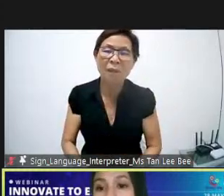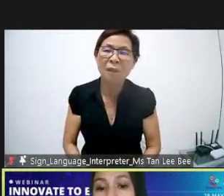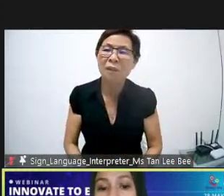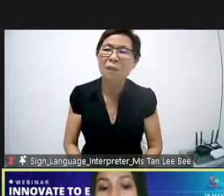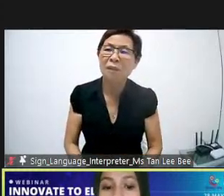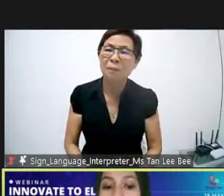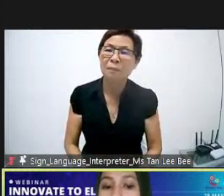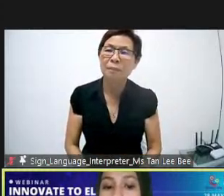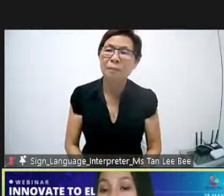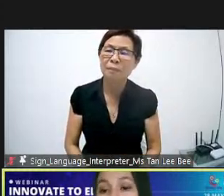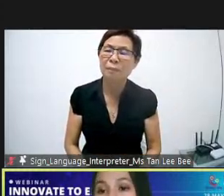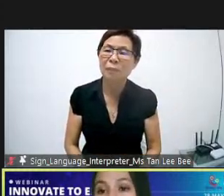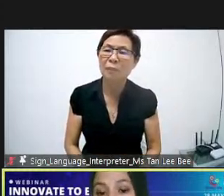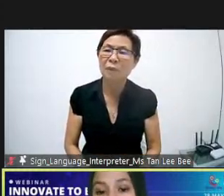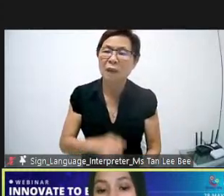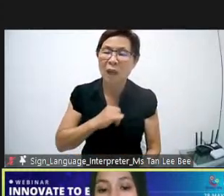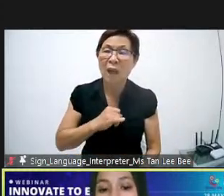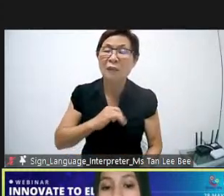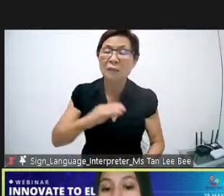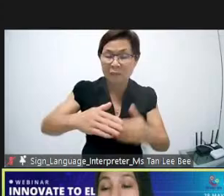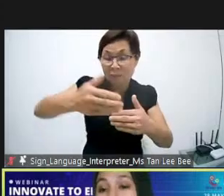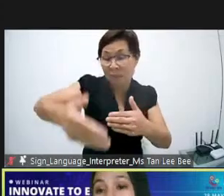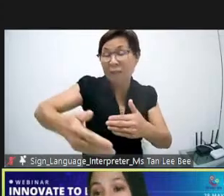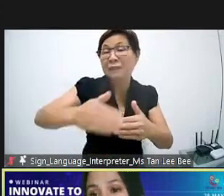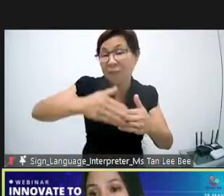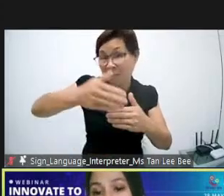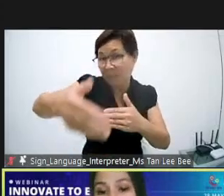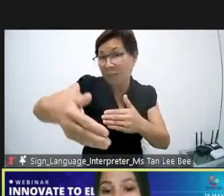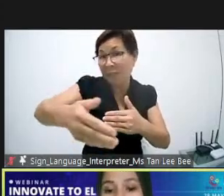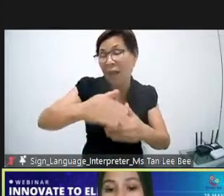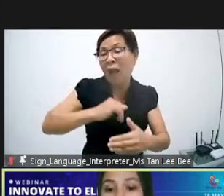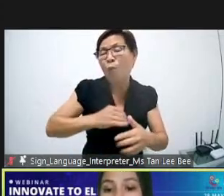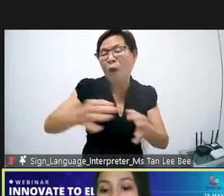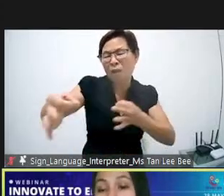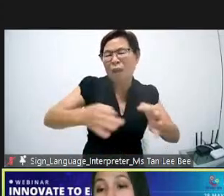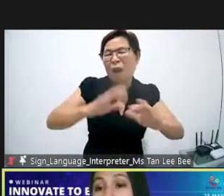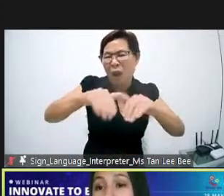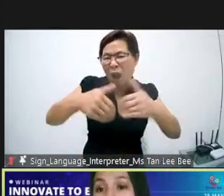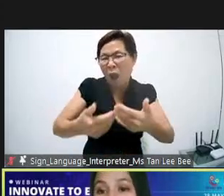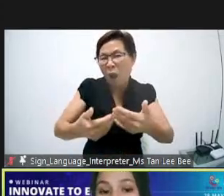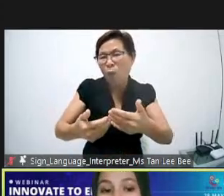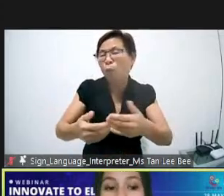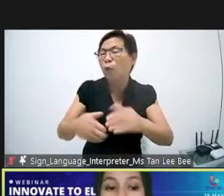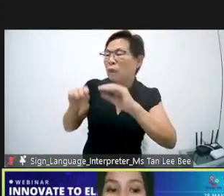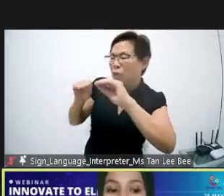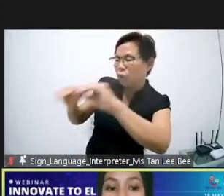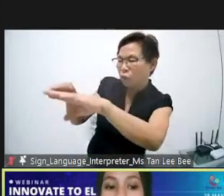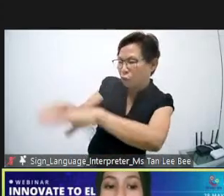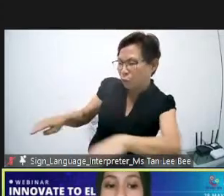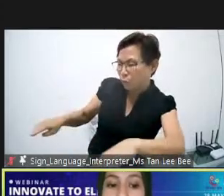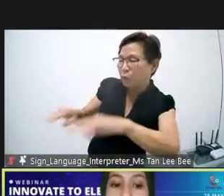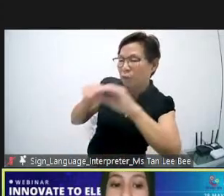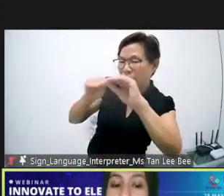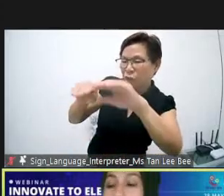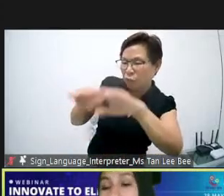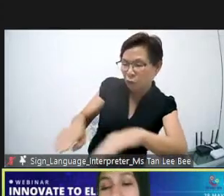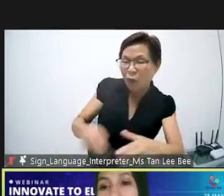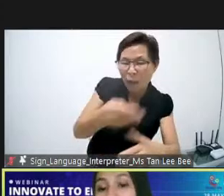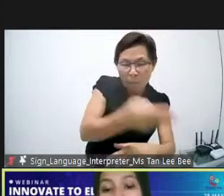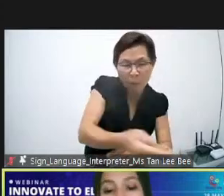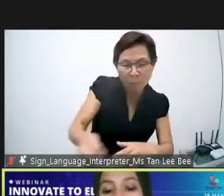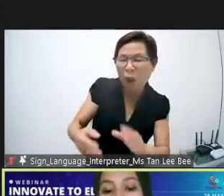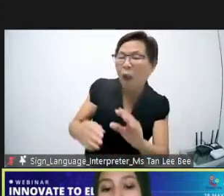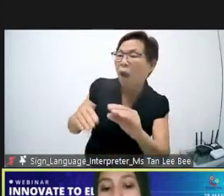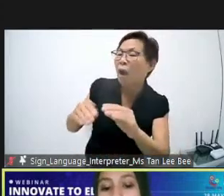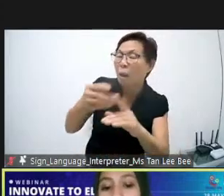session, I will explain how I can direct my student to understand the material I want to bring up and